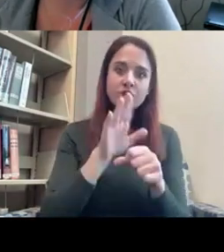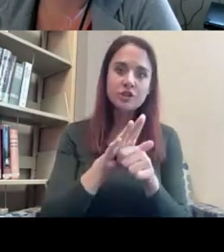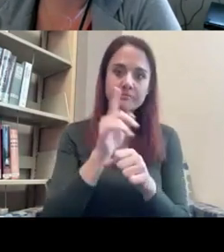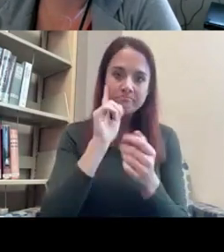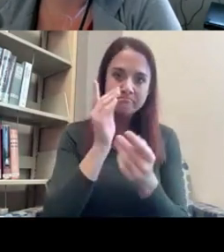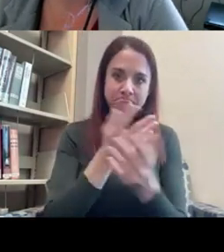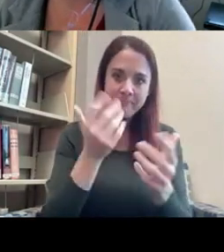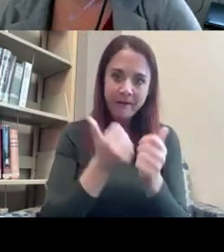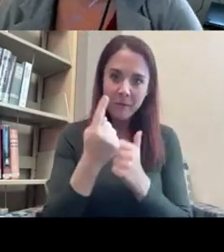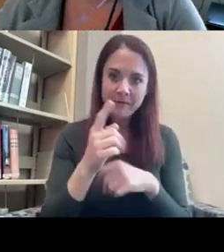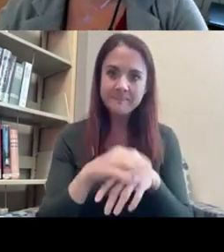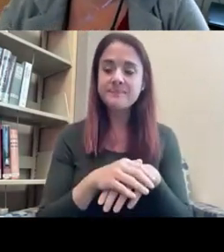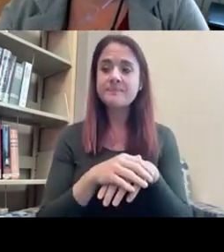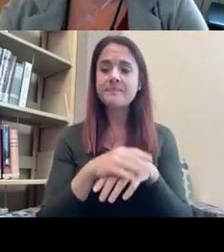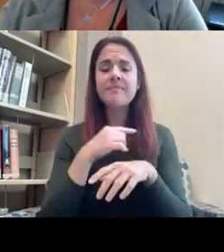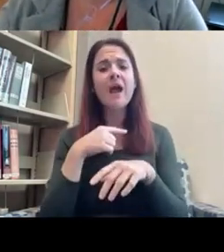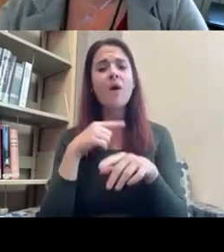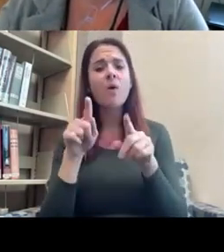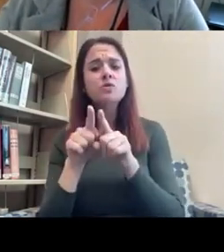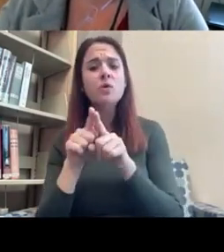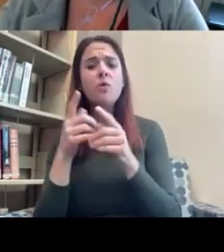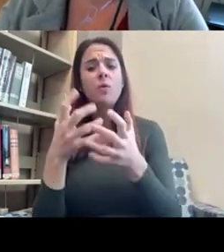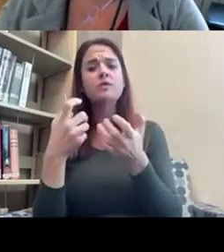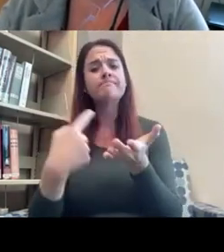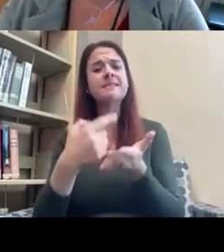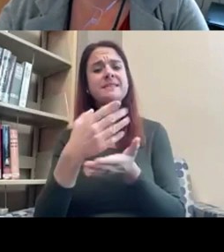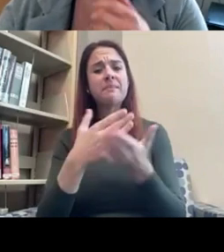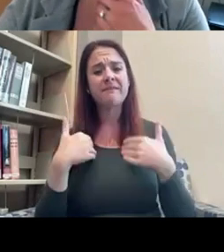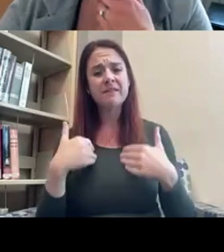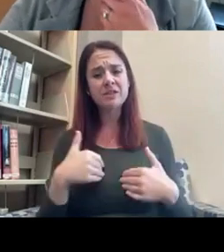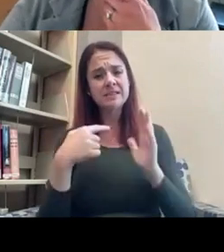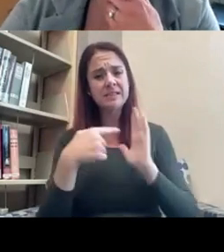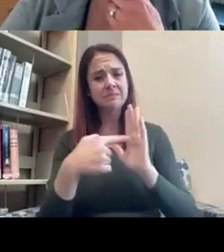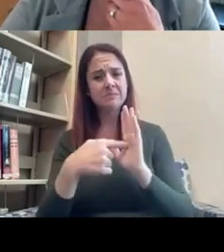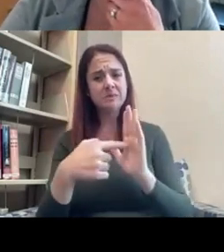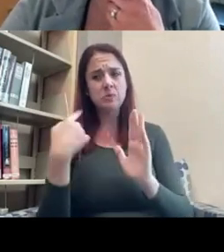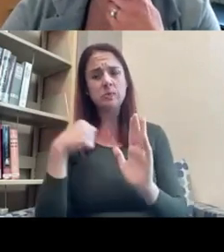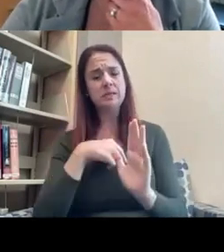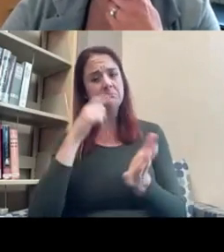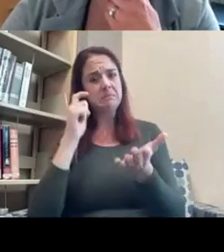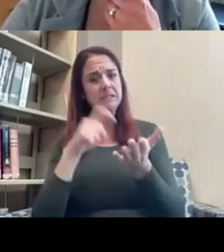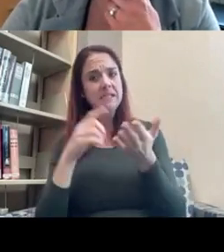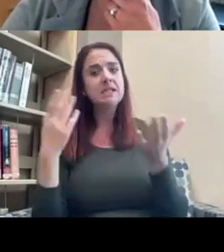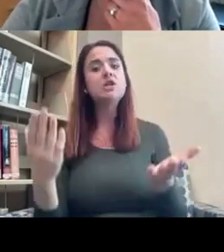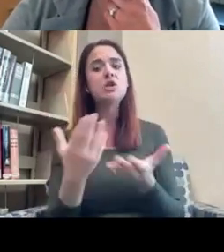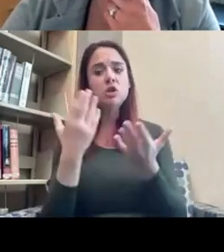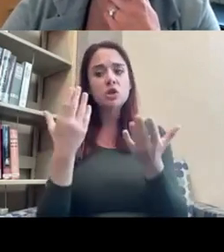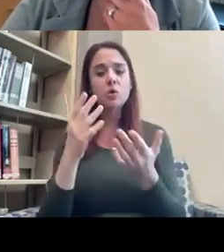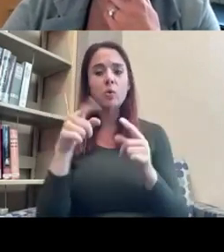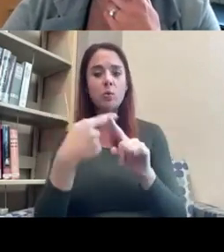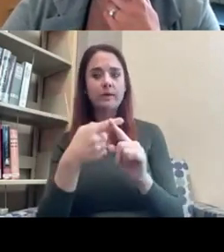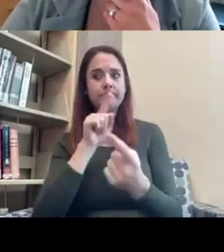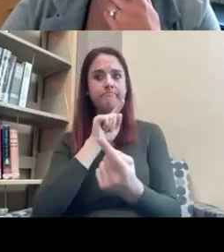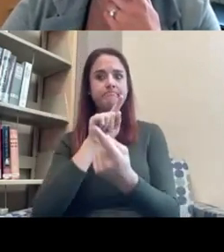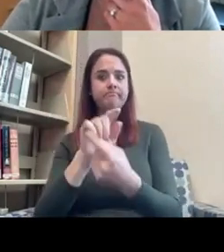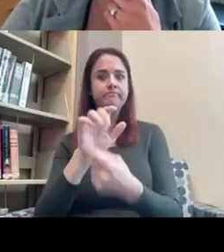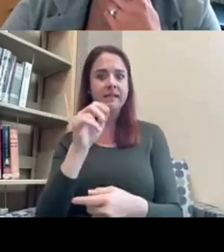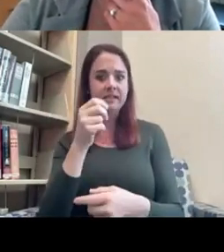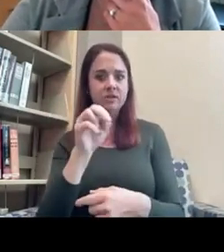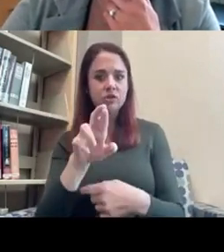of that. I do want to get into some of the physical symptoms we see here when cancer patients present to an